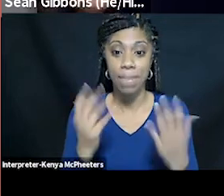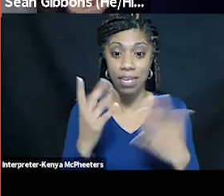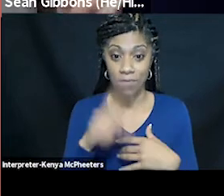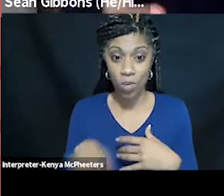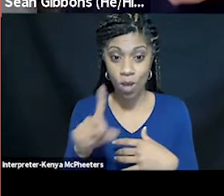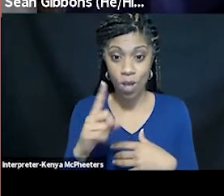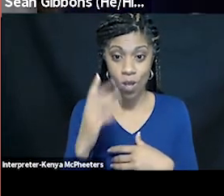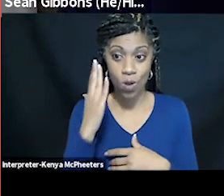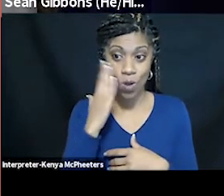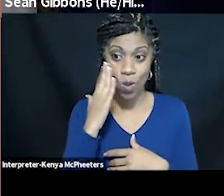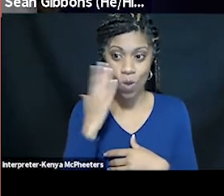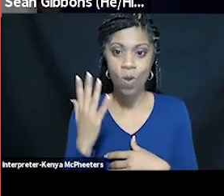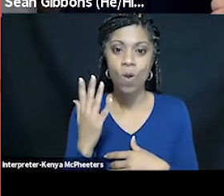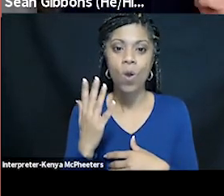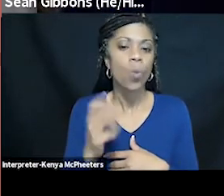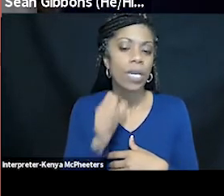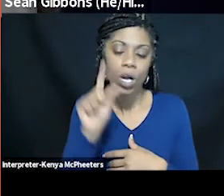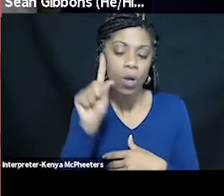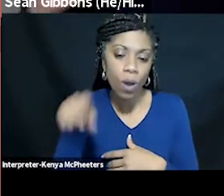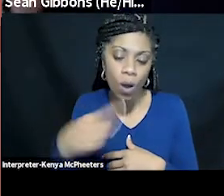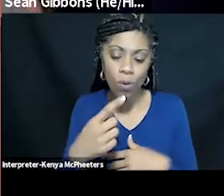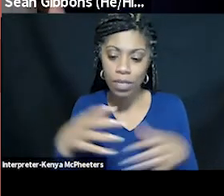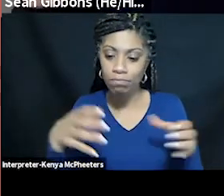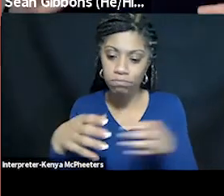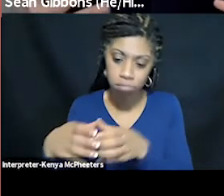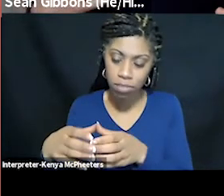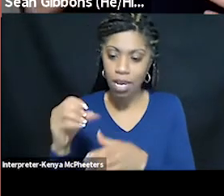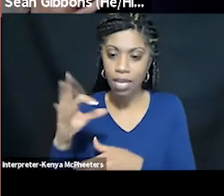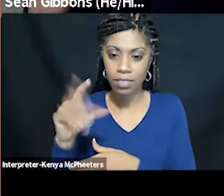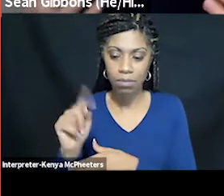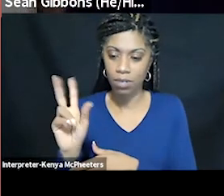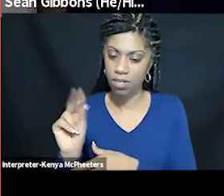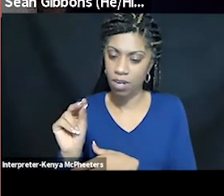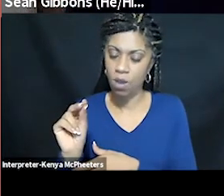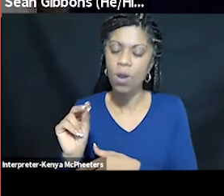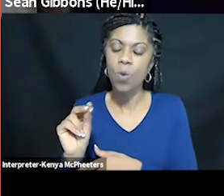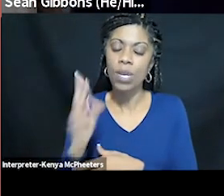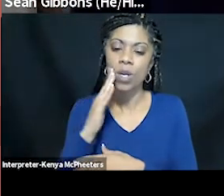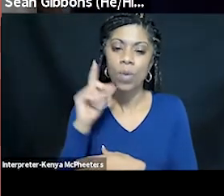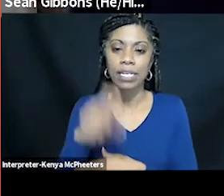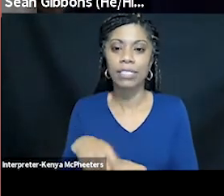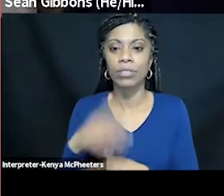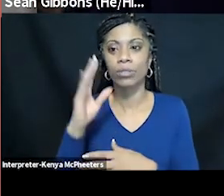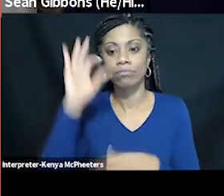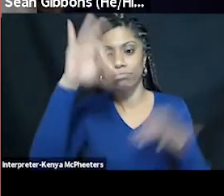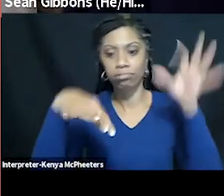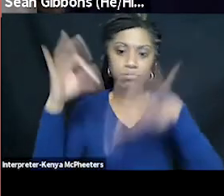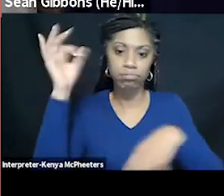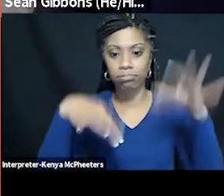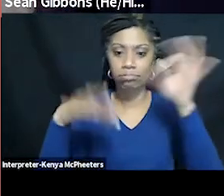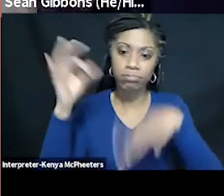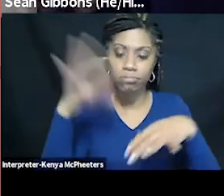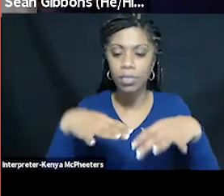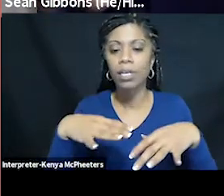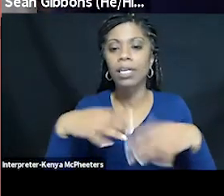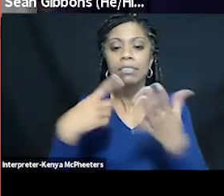already, the network doesn't just gather that once a year. We know that's important, the cross-pollination and all the ideas that we're able to share and the community we're able to build when we're together. But